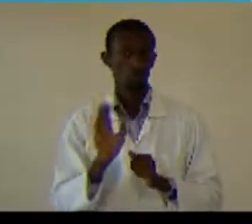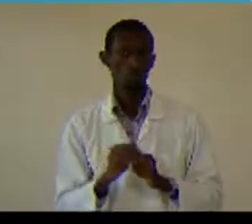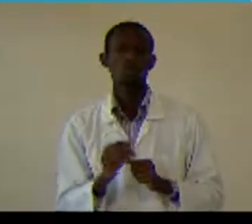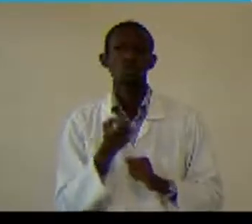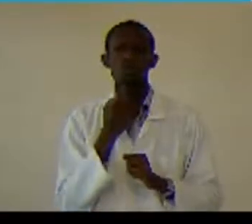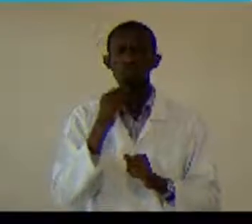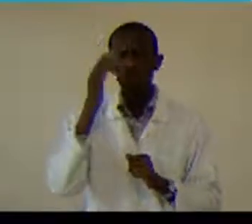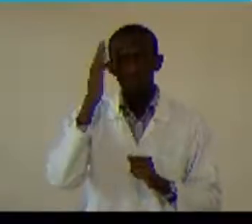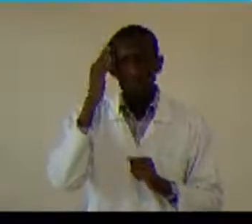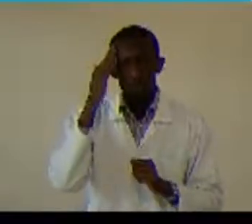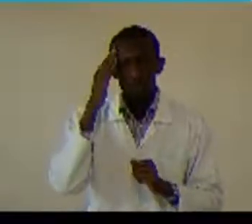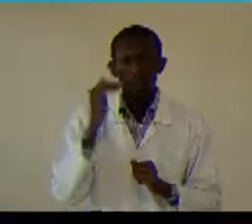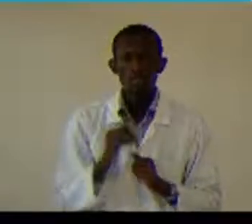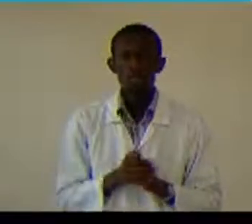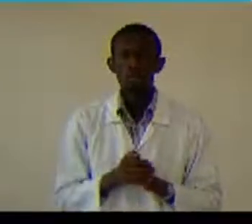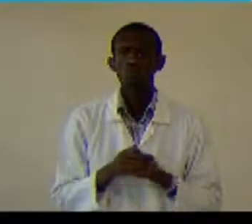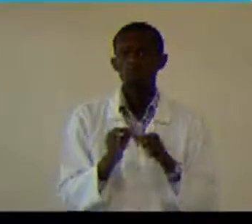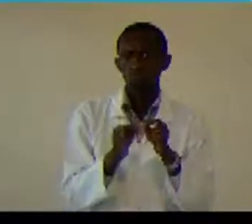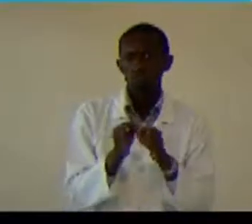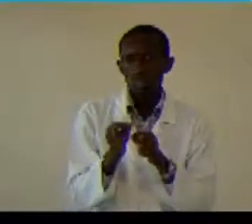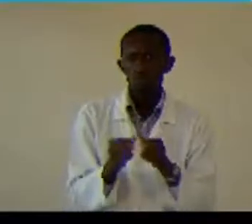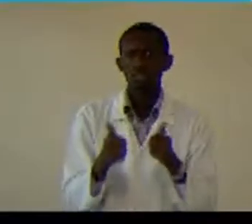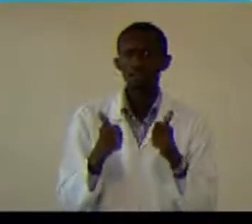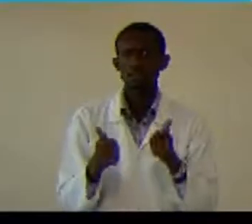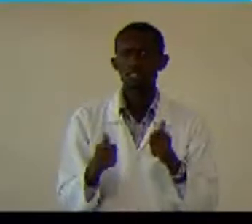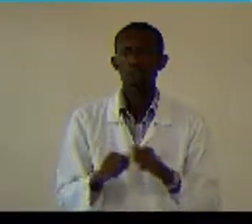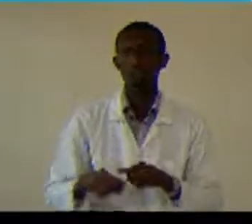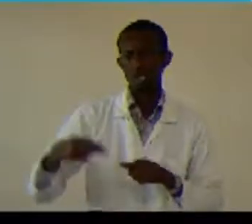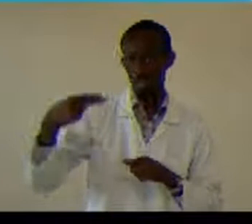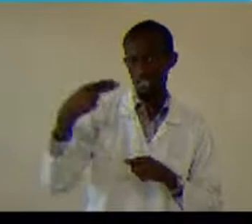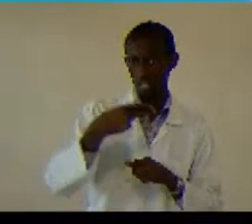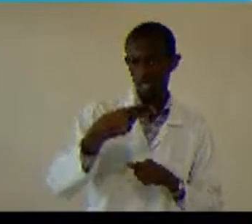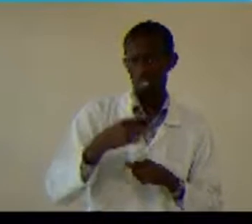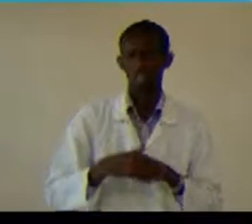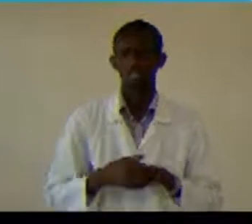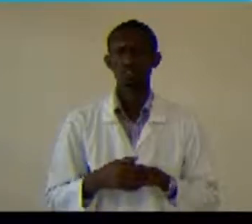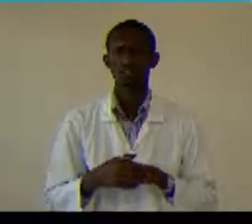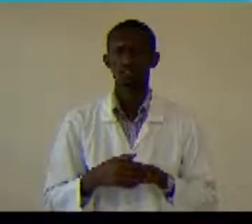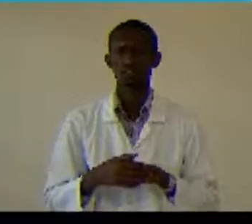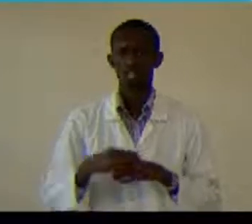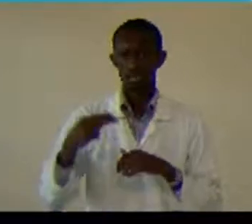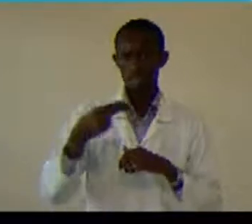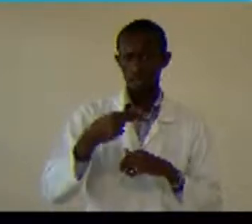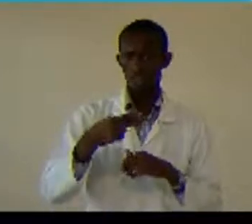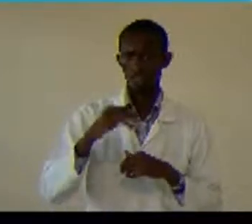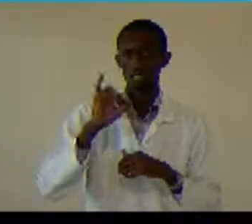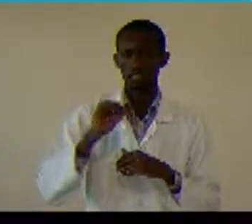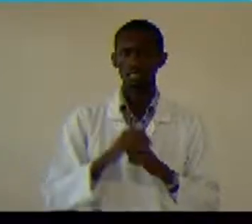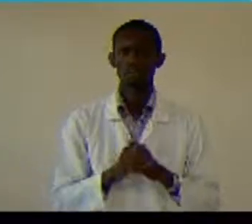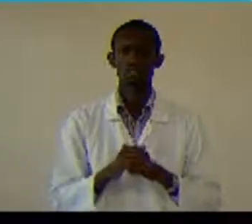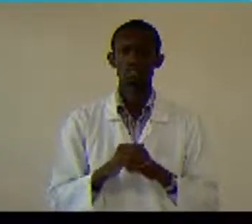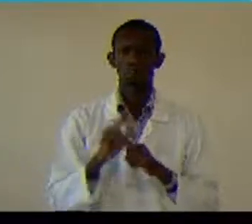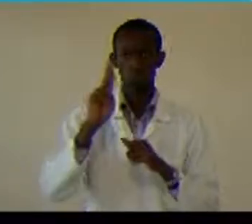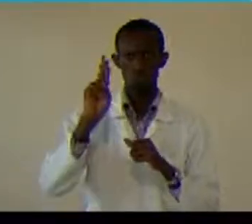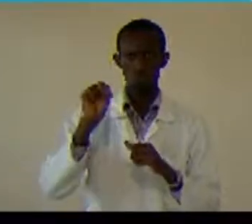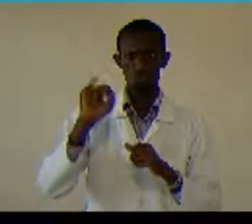the SI unit and the SI unit of specific latent heat. So what is the